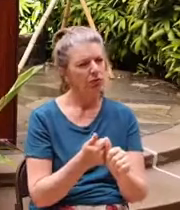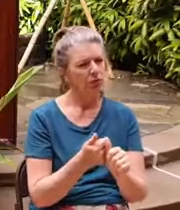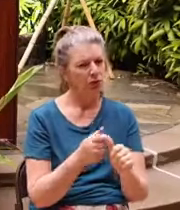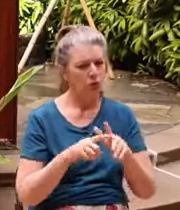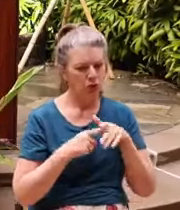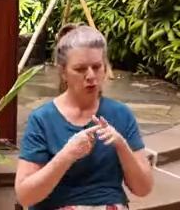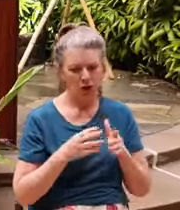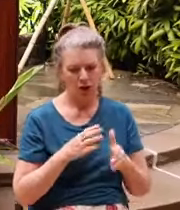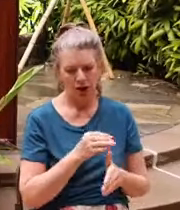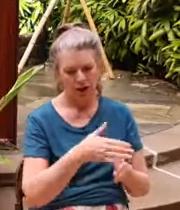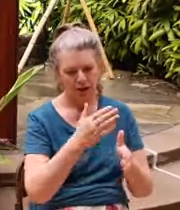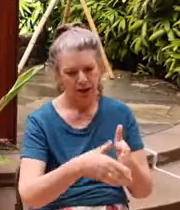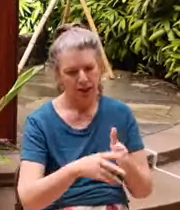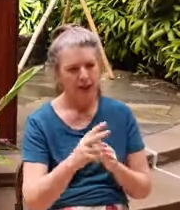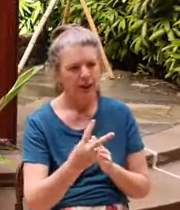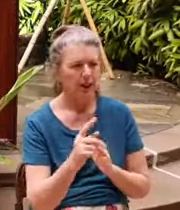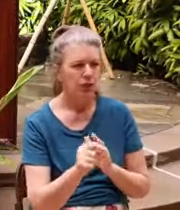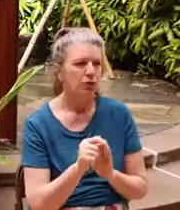this second term.